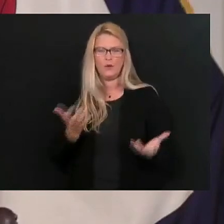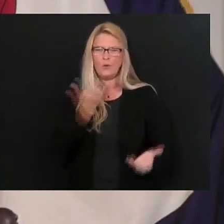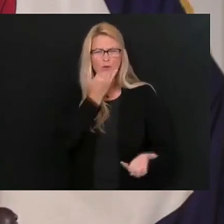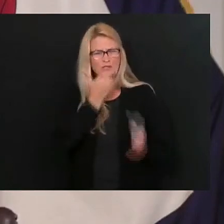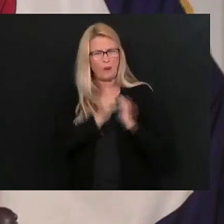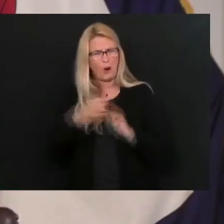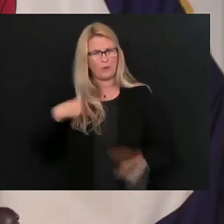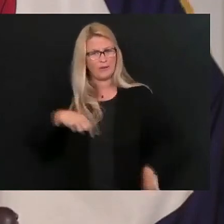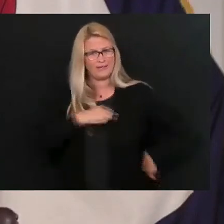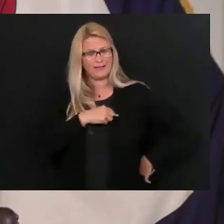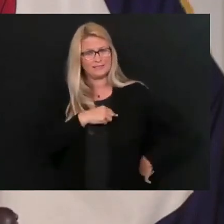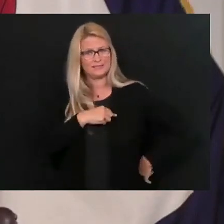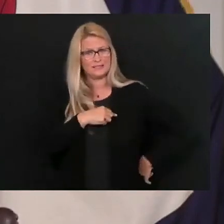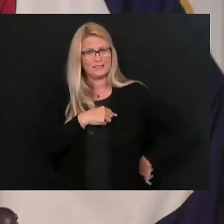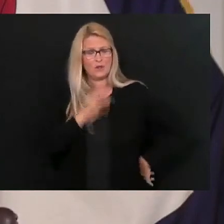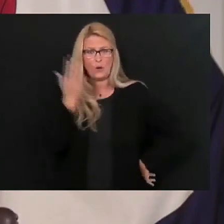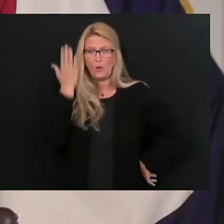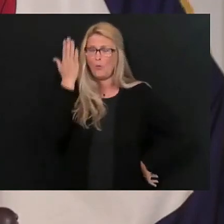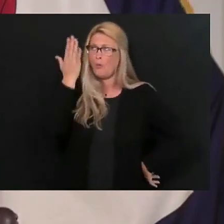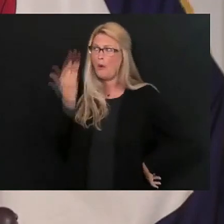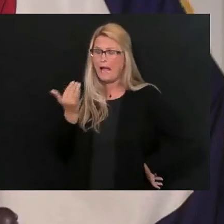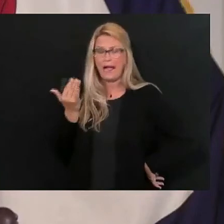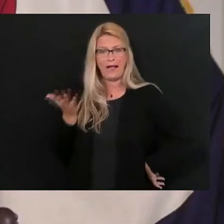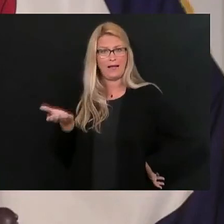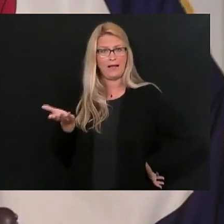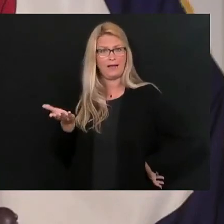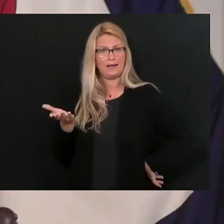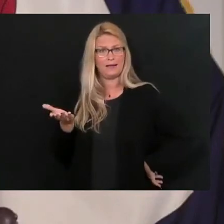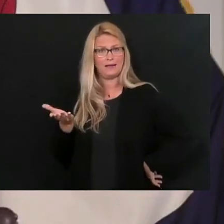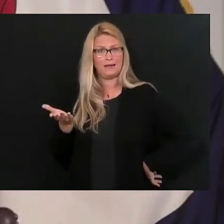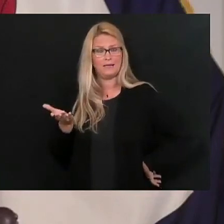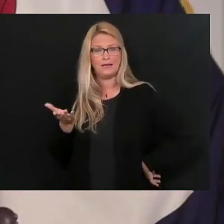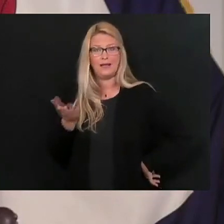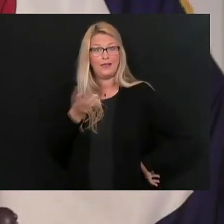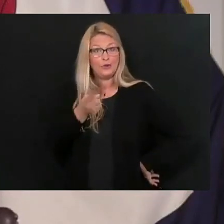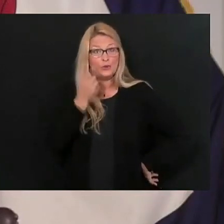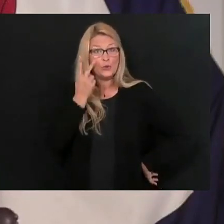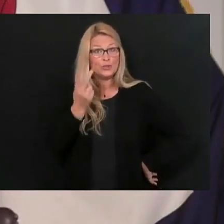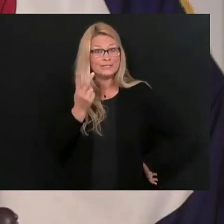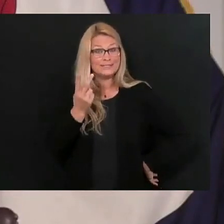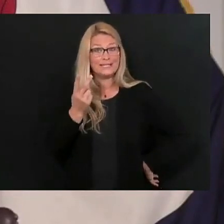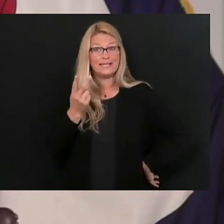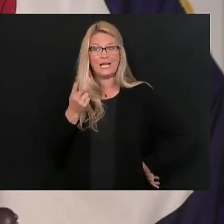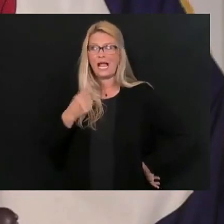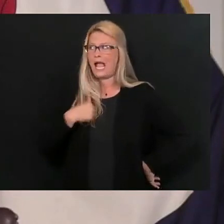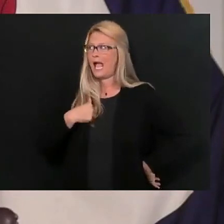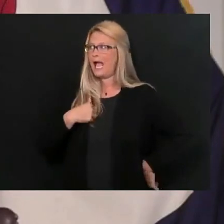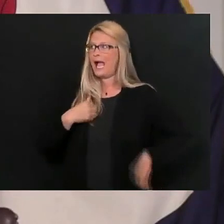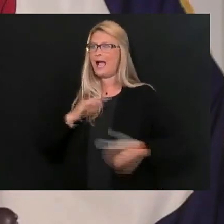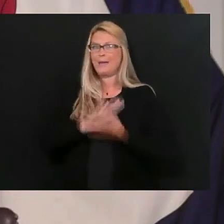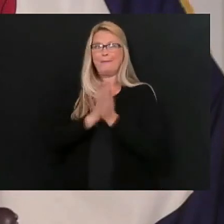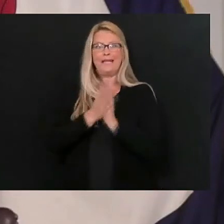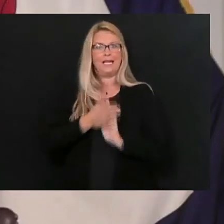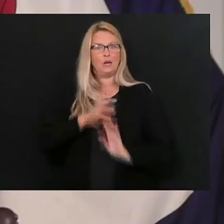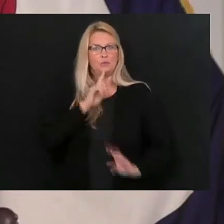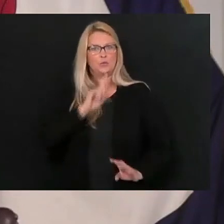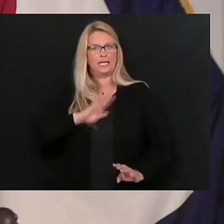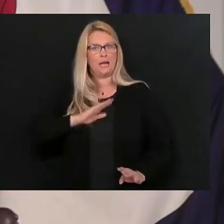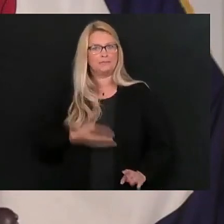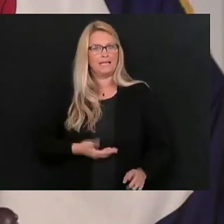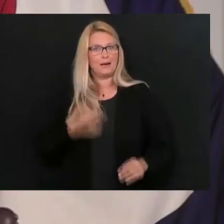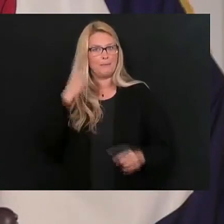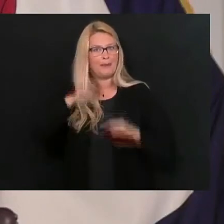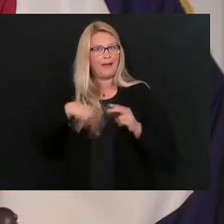in the world is wrong with us in this country? You see, that's the very thing that I get the most upset about, on these briefings,